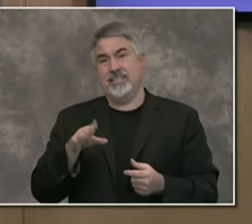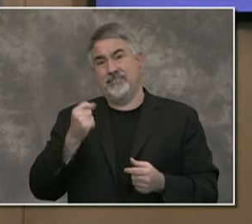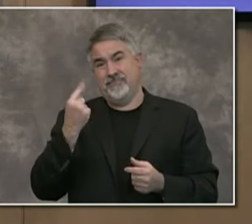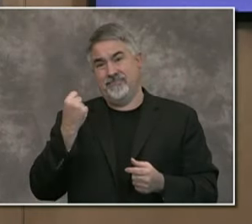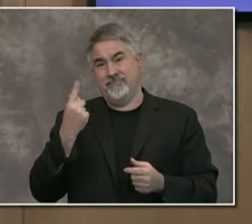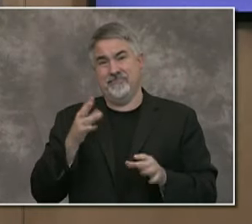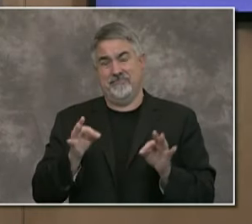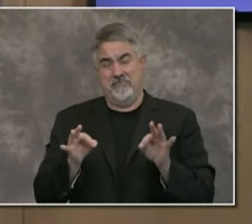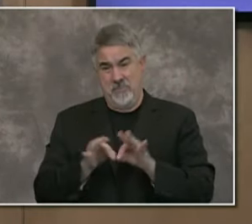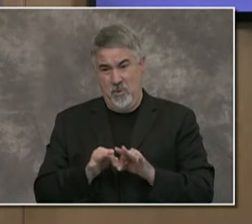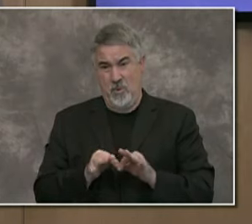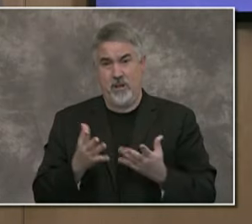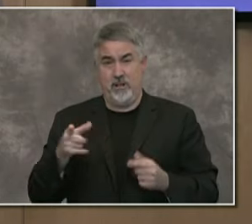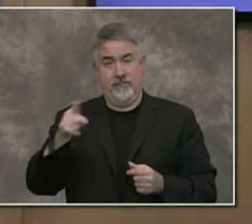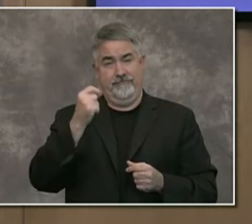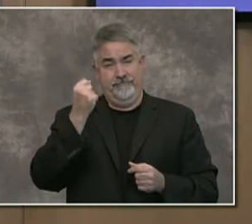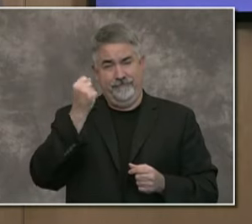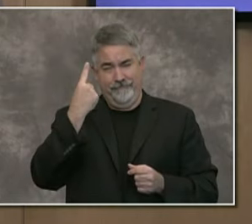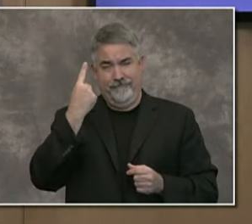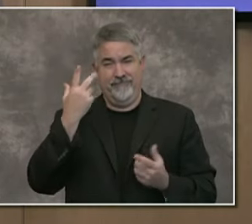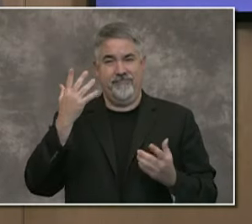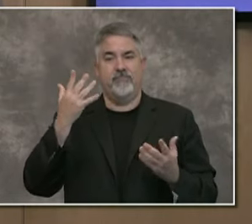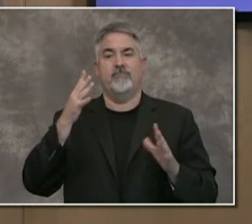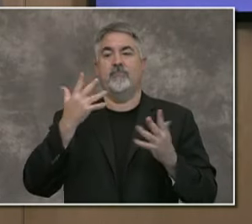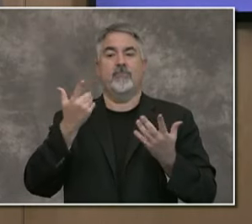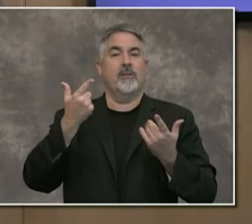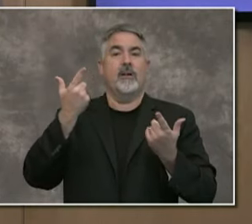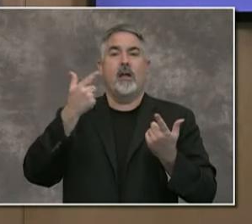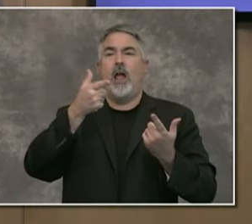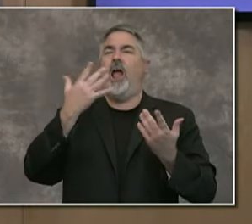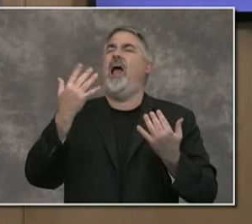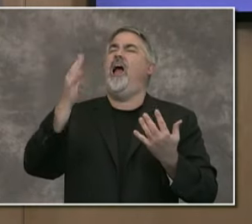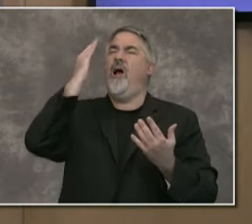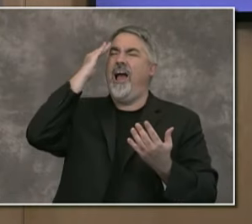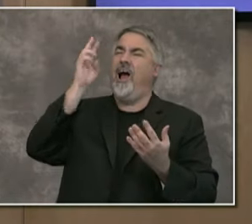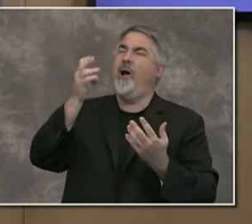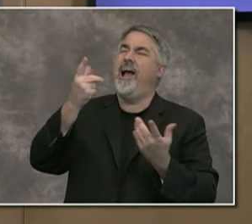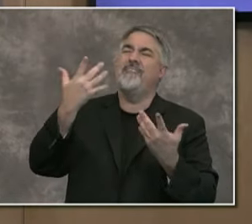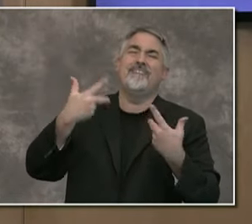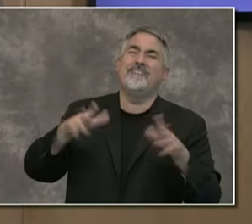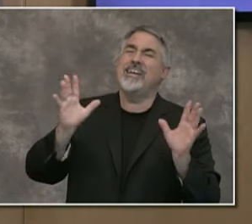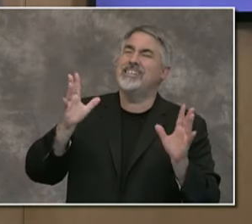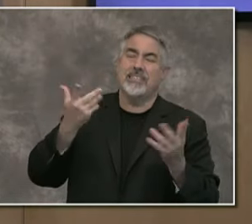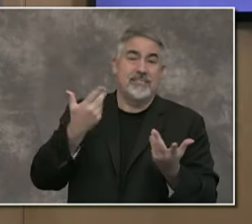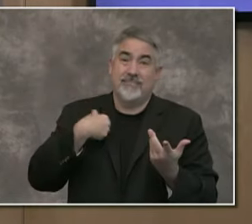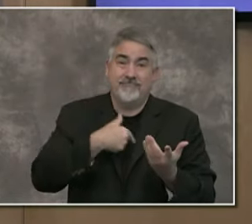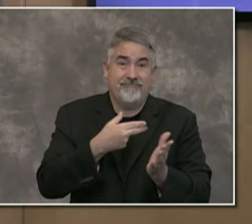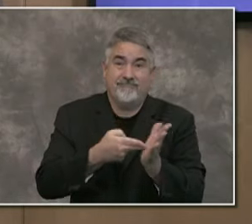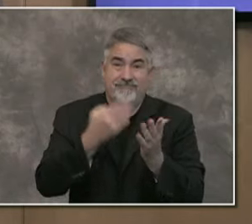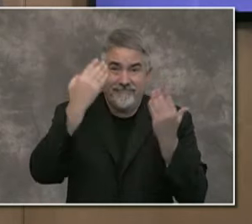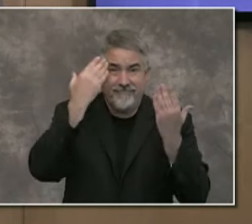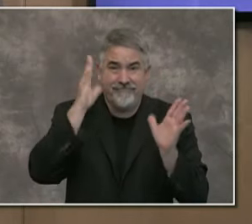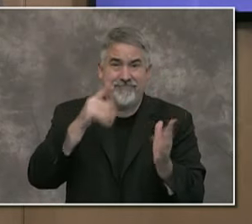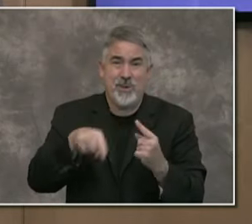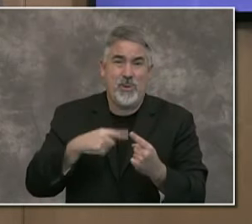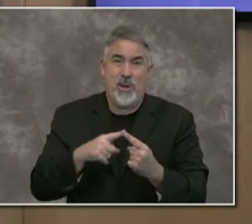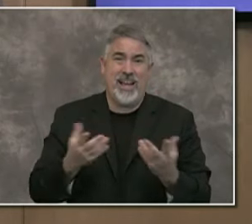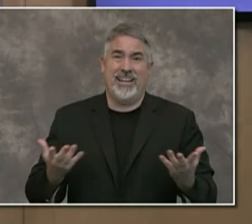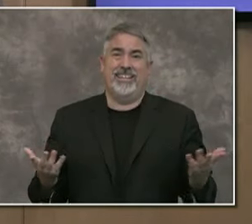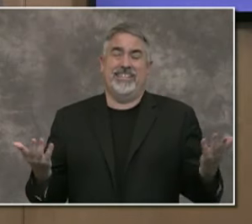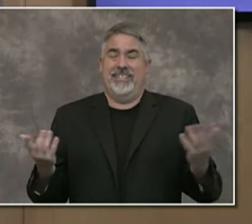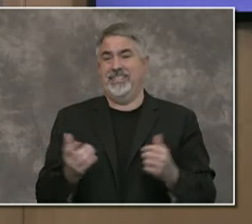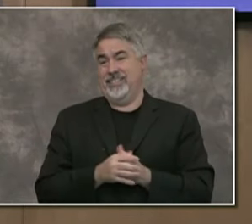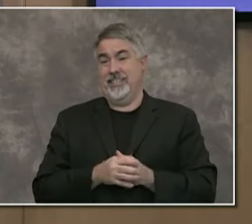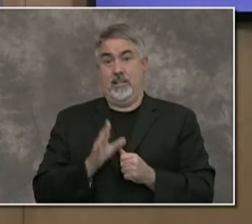that we do not yet have a clear sense of when that will be. But when it happens, we will be very gradually coming out of the